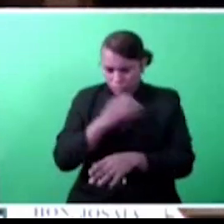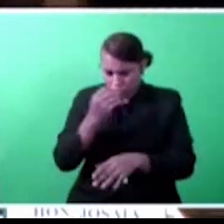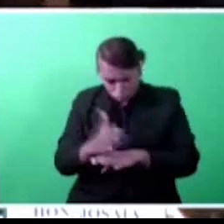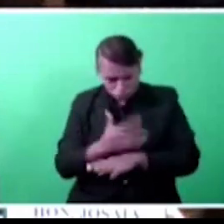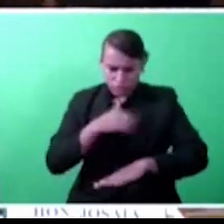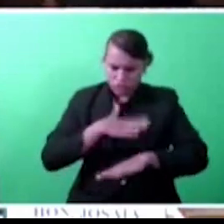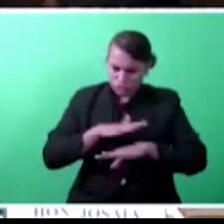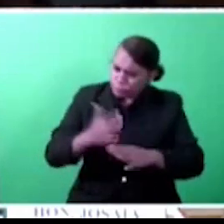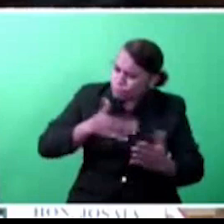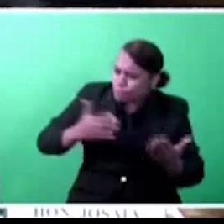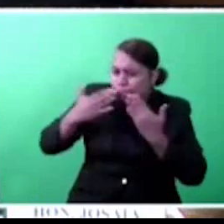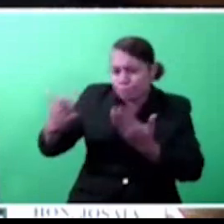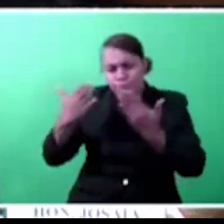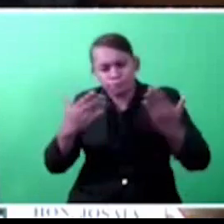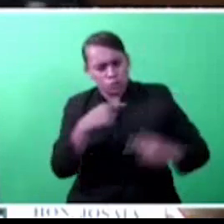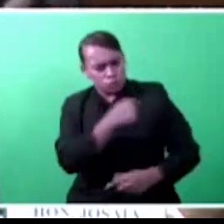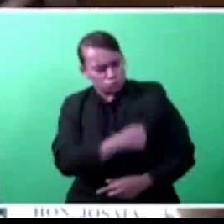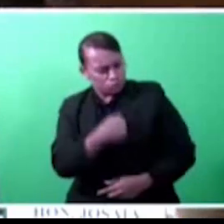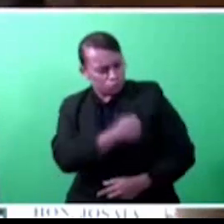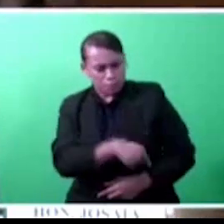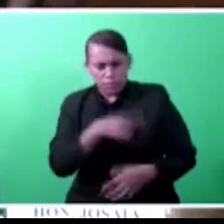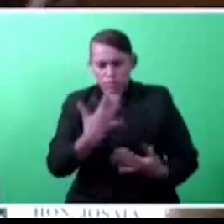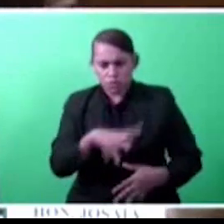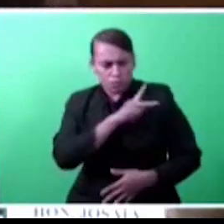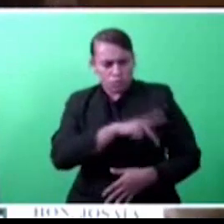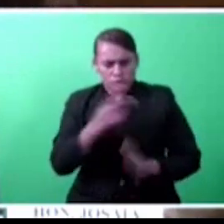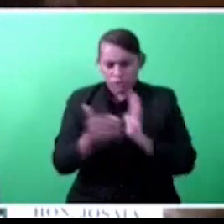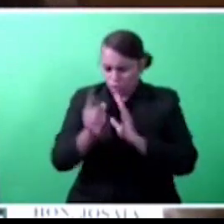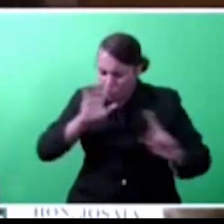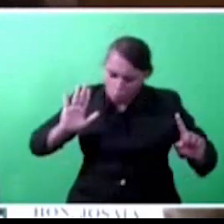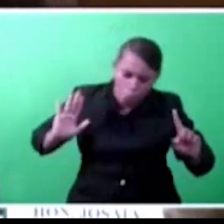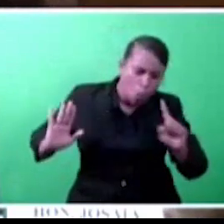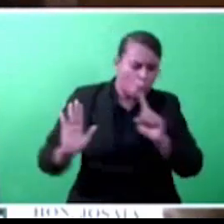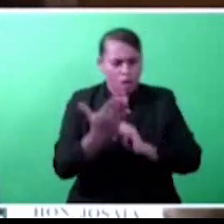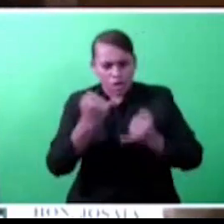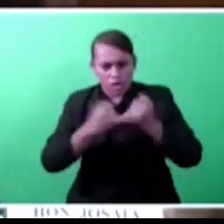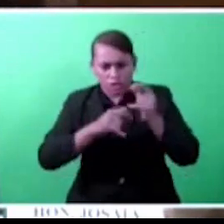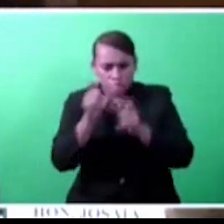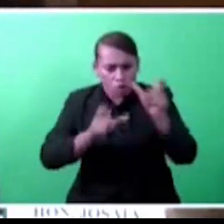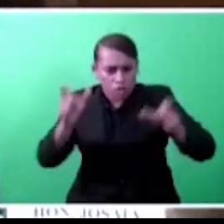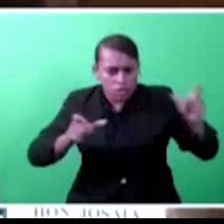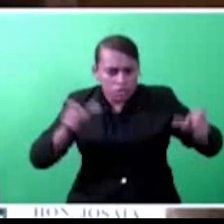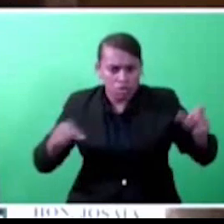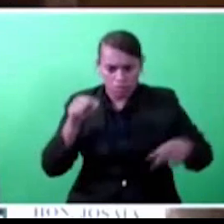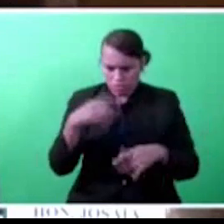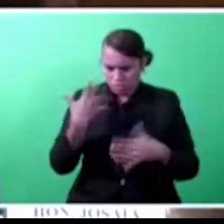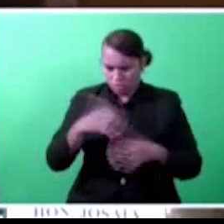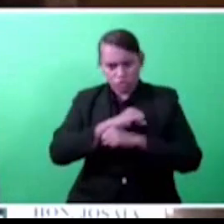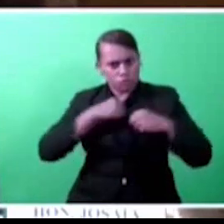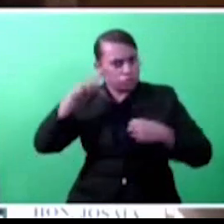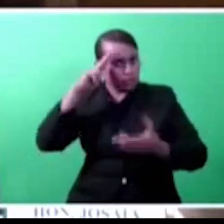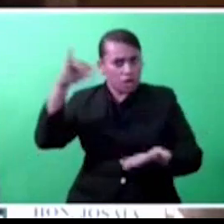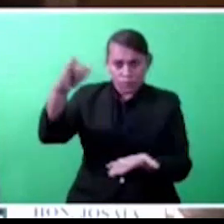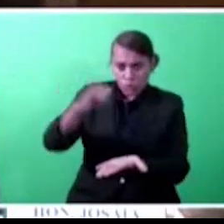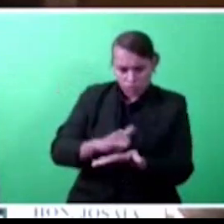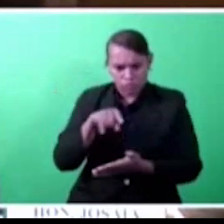the dedicated professionals of the Civil Aviation Authority of Fiji and all other stakeholders, including our national airline, involved in the ICVM